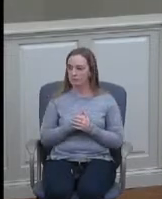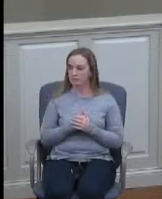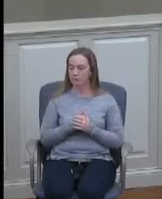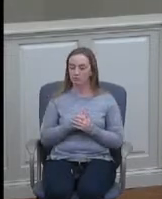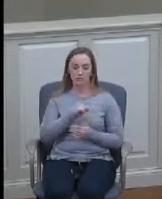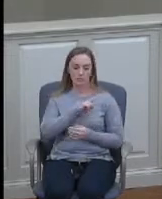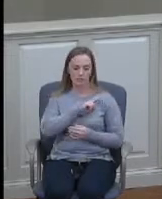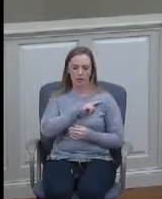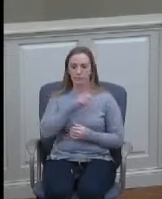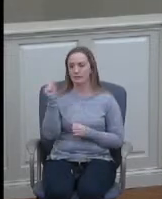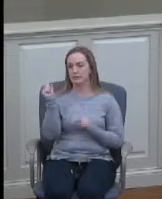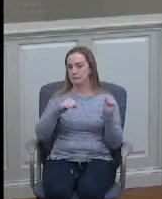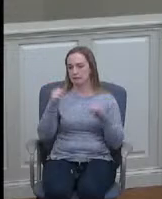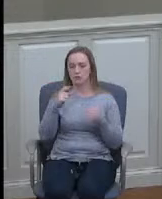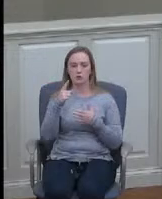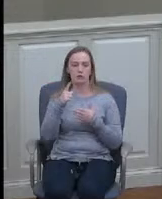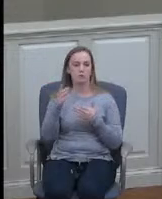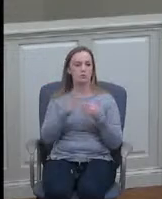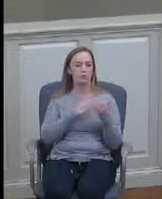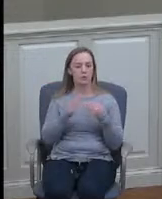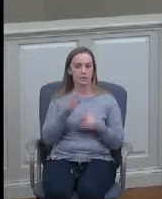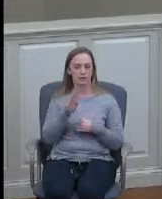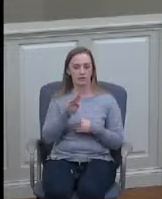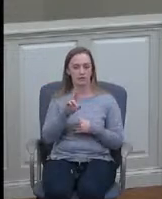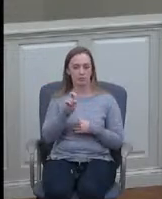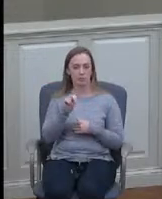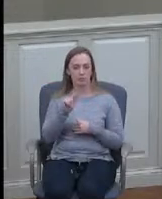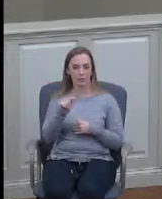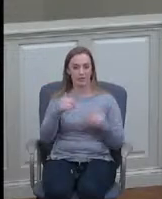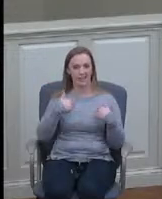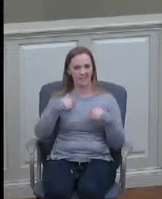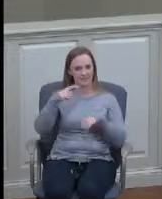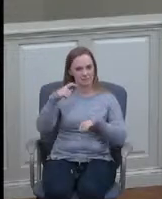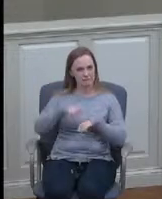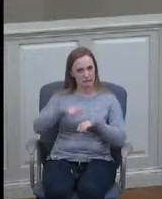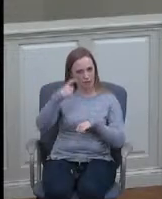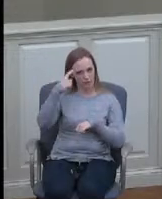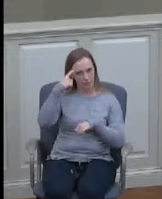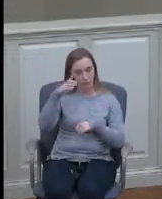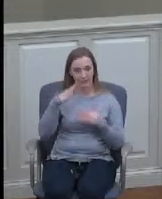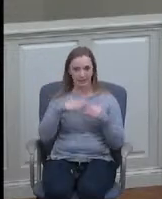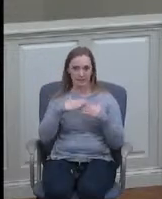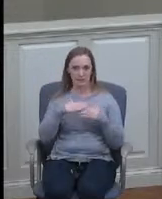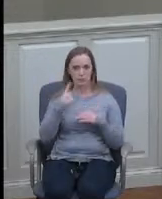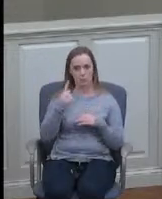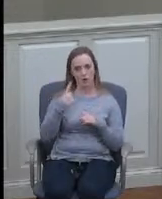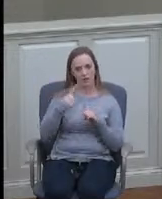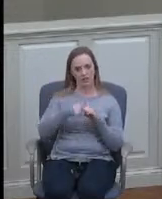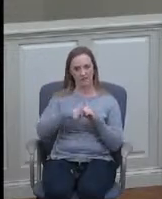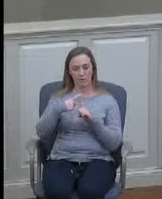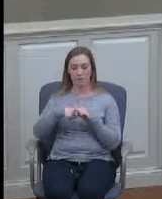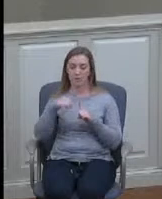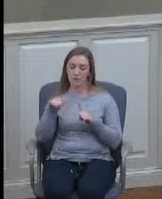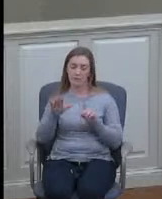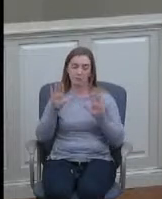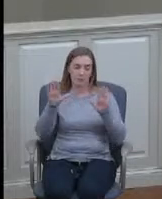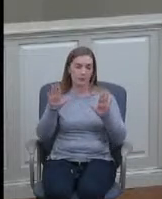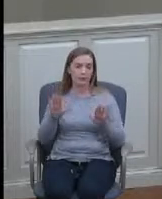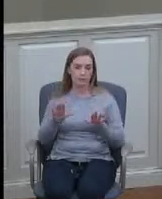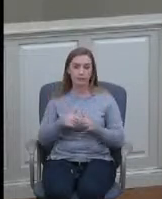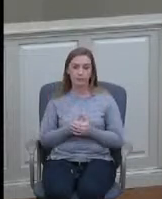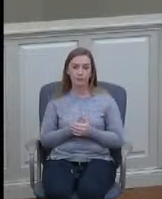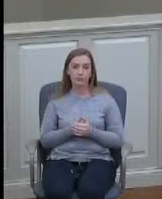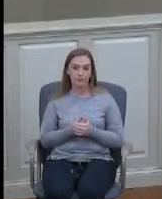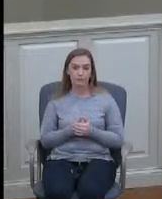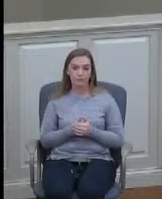Yes, whatever he might have time for. Yeah. Yeah. At least, one a month at least. That would be wonderful. Okay.